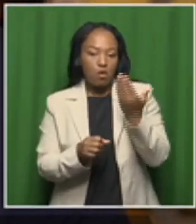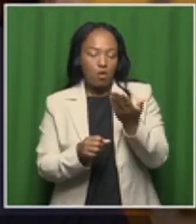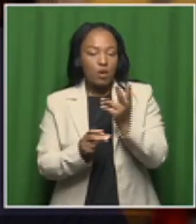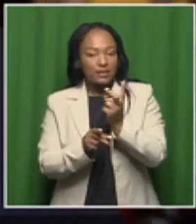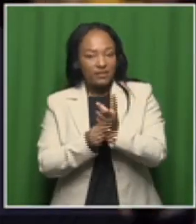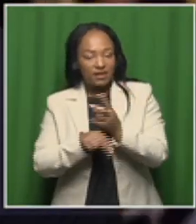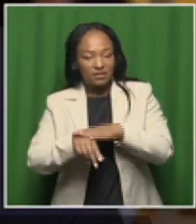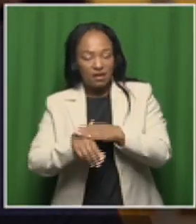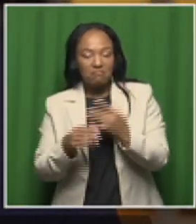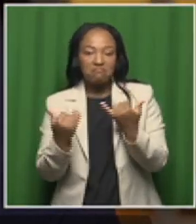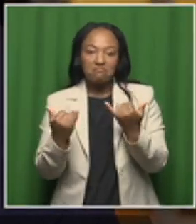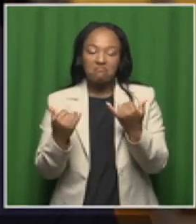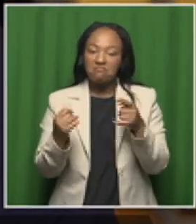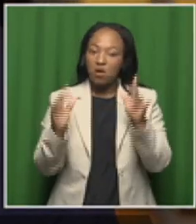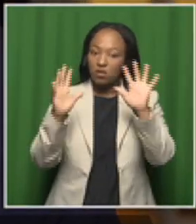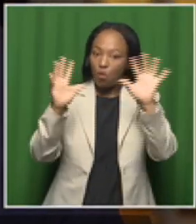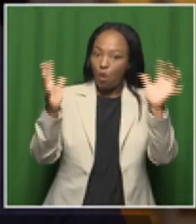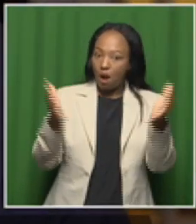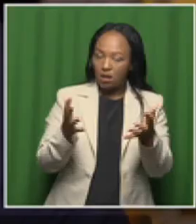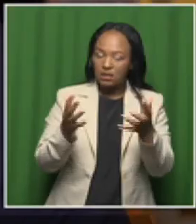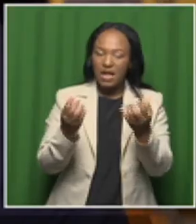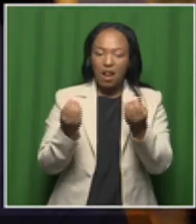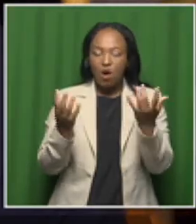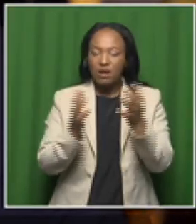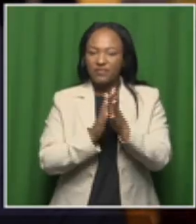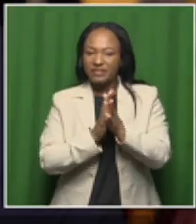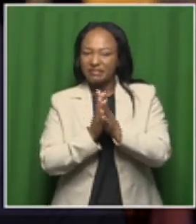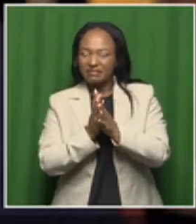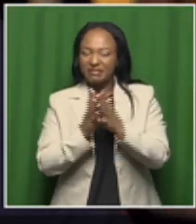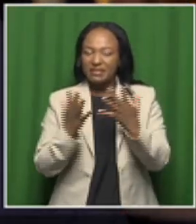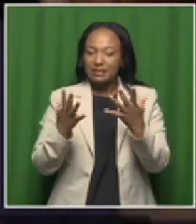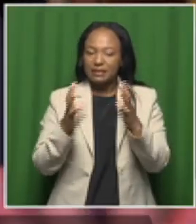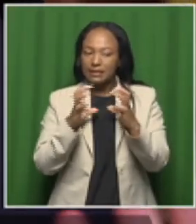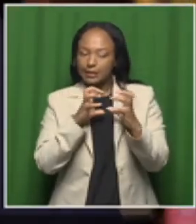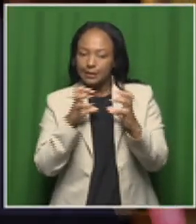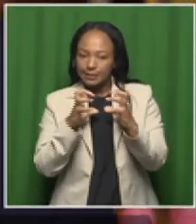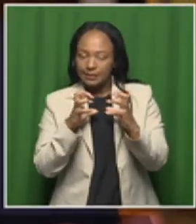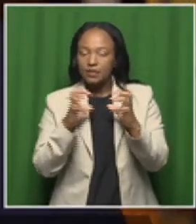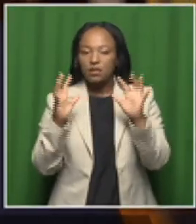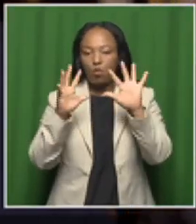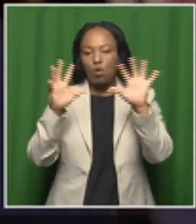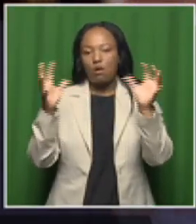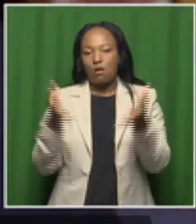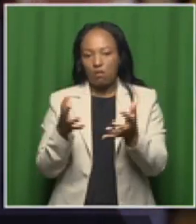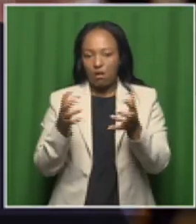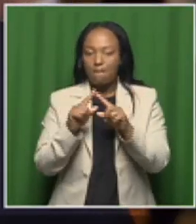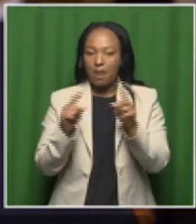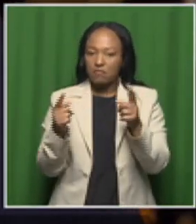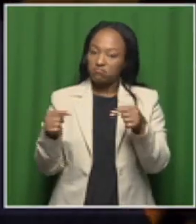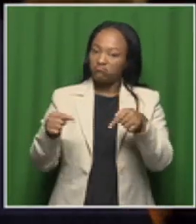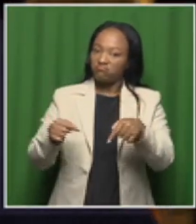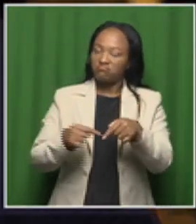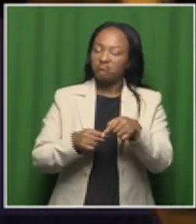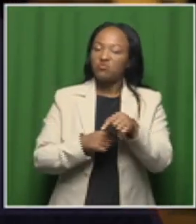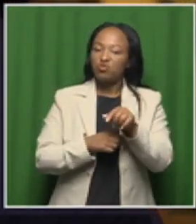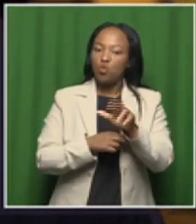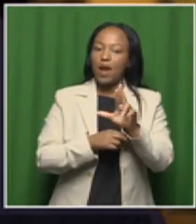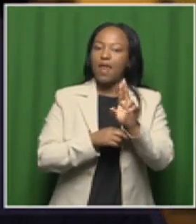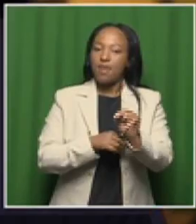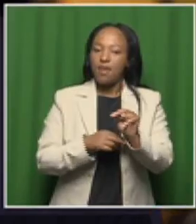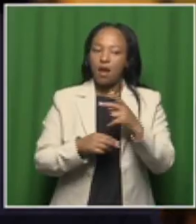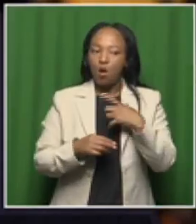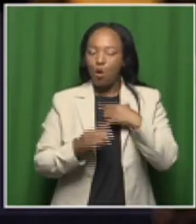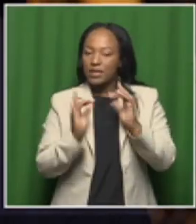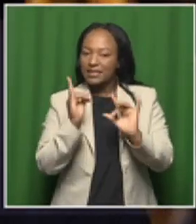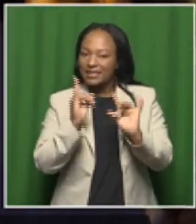with the world politics around the world, so there is a lot of tension here, a lot of emotions going on. But being at the UN is pretty much being like in its own city, a city